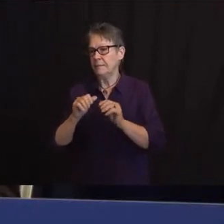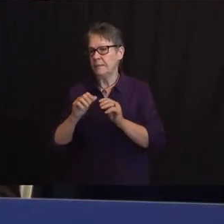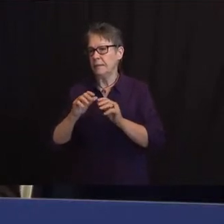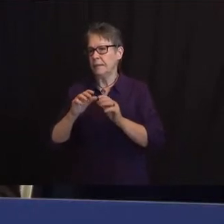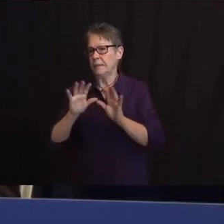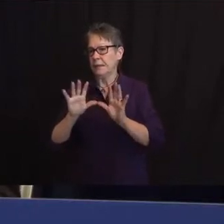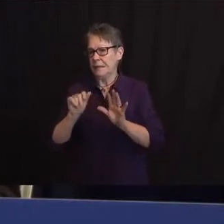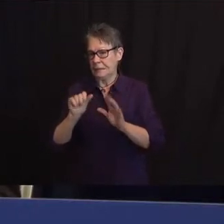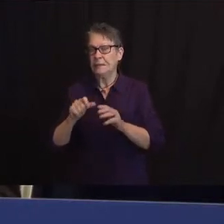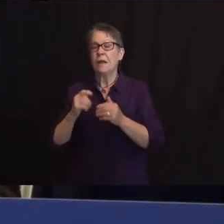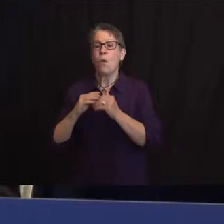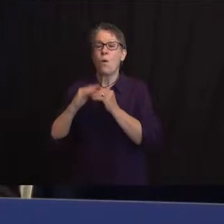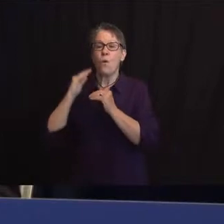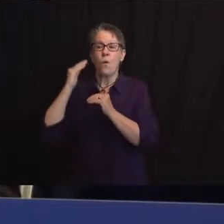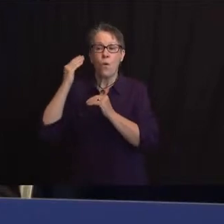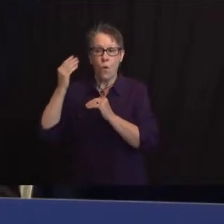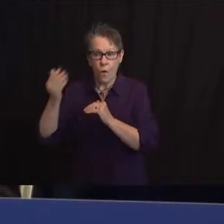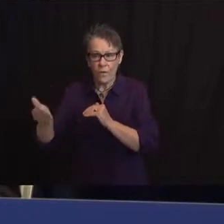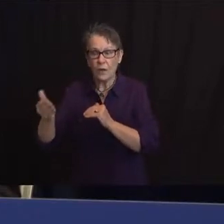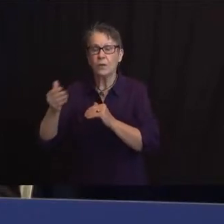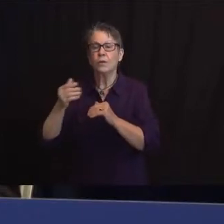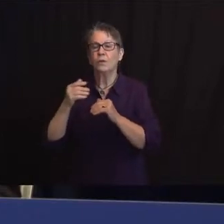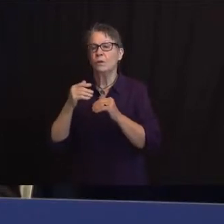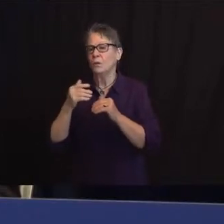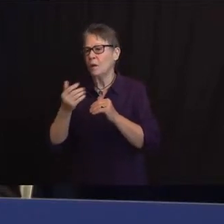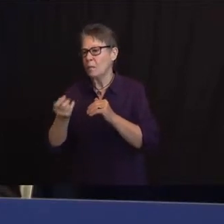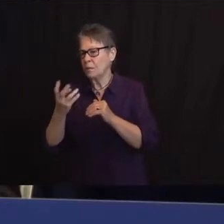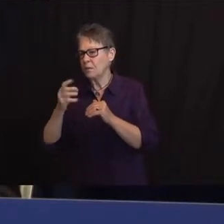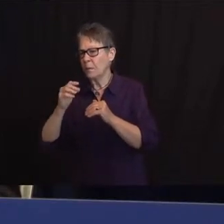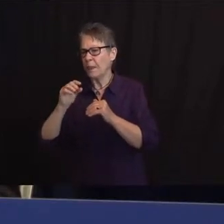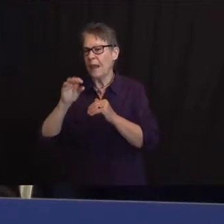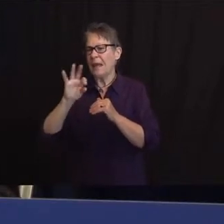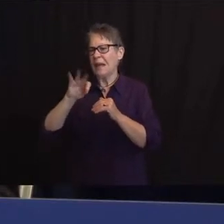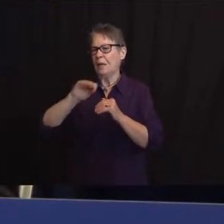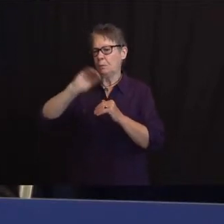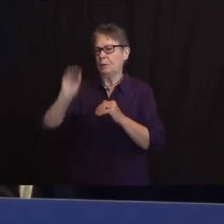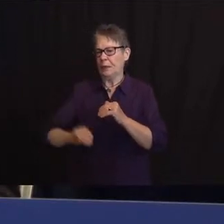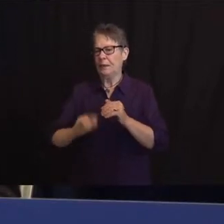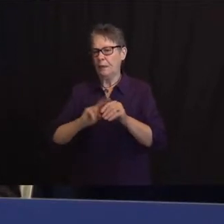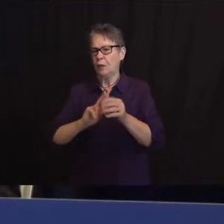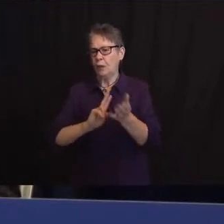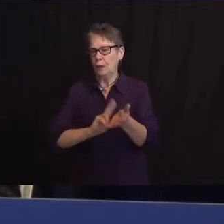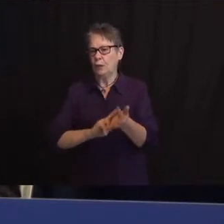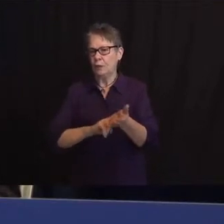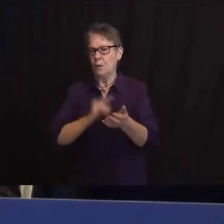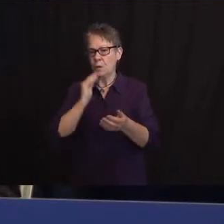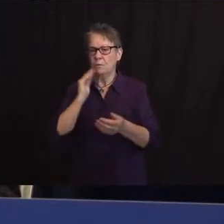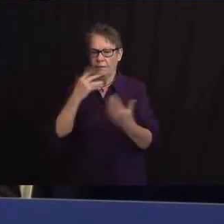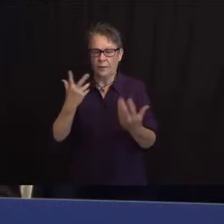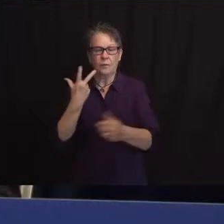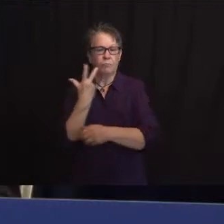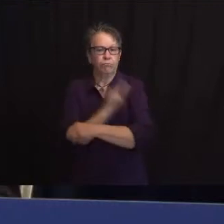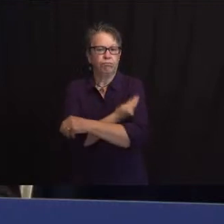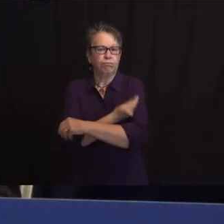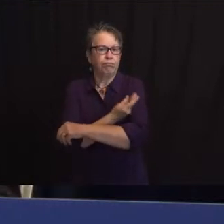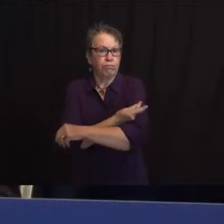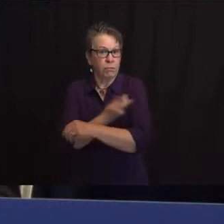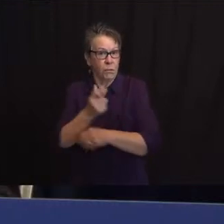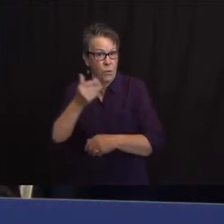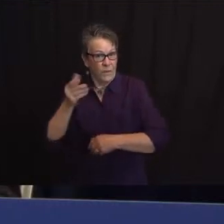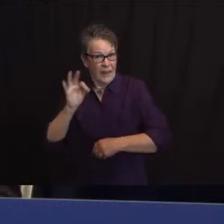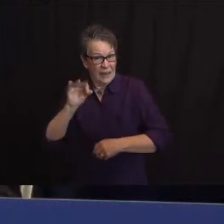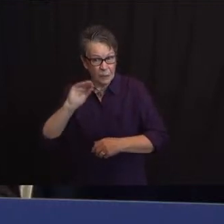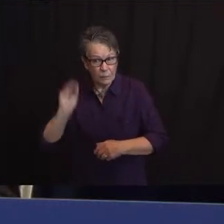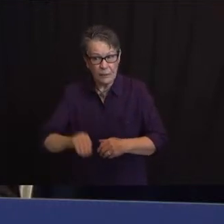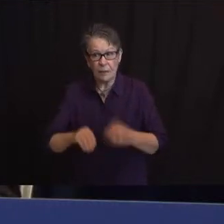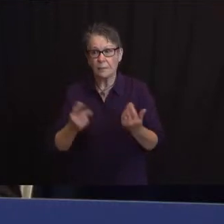employees. At the state psychiatric hospitals, there's no new cases among the patients. The daily percent